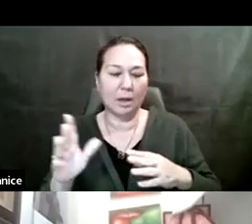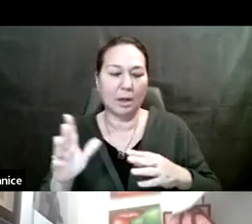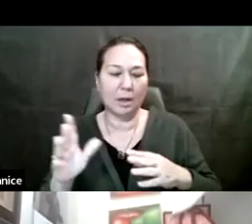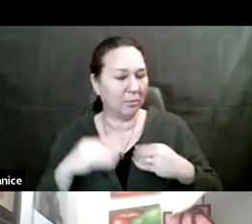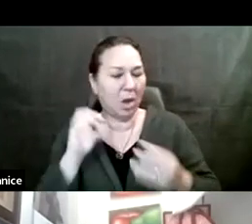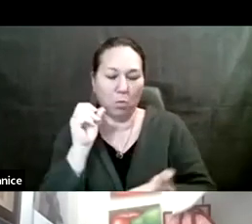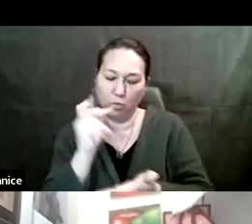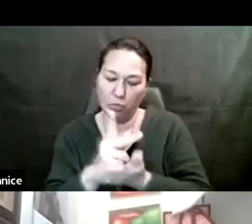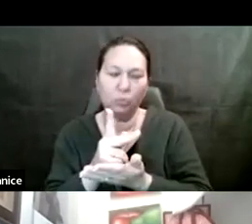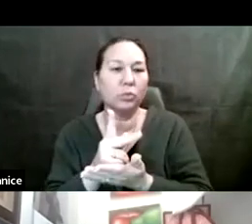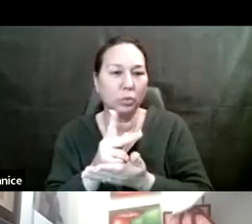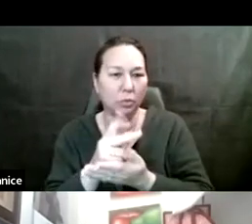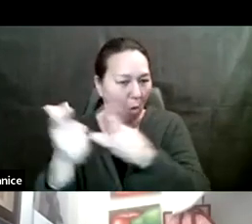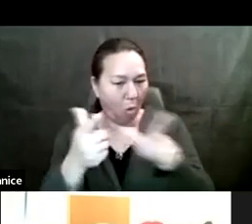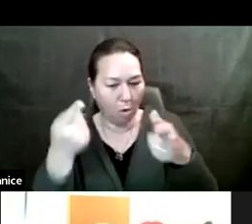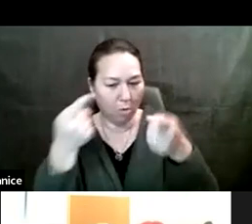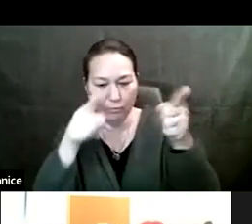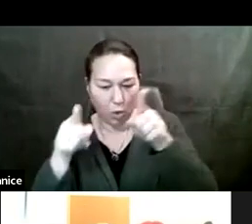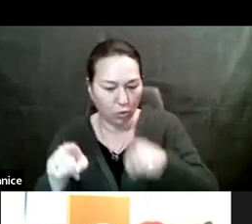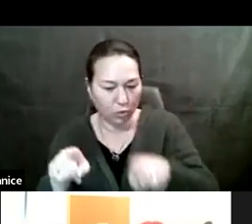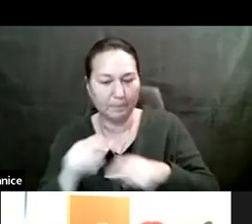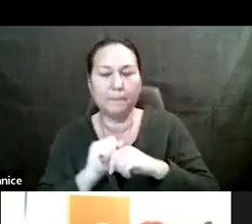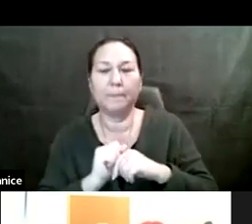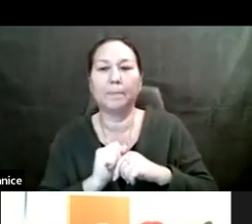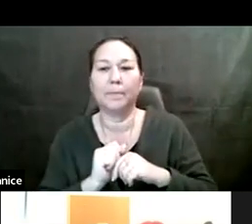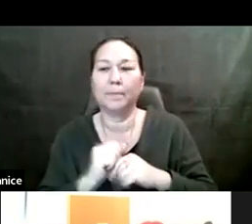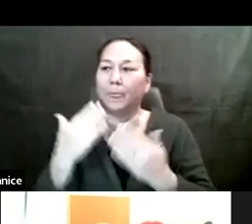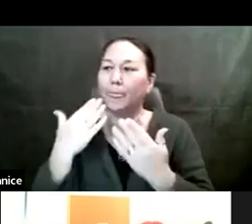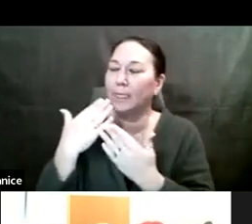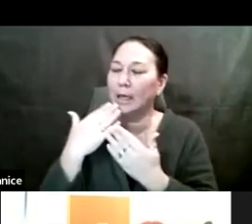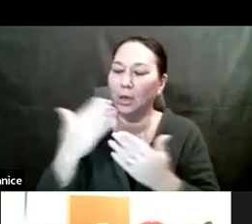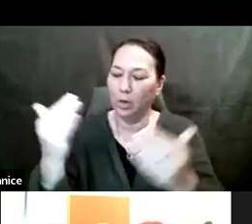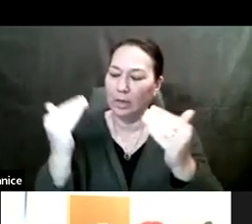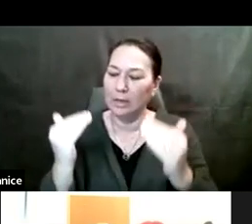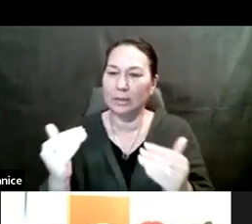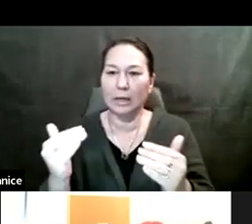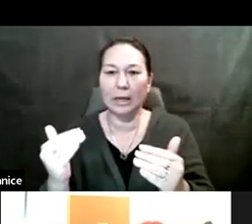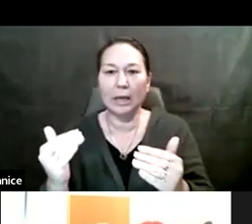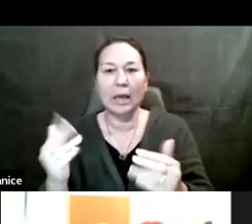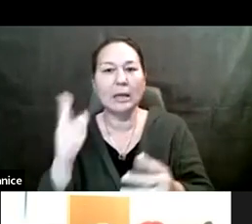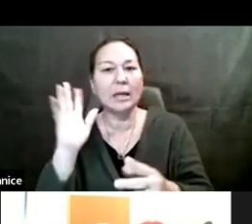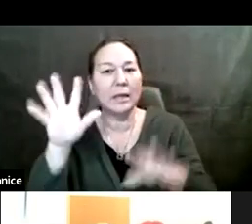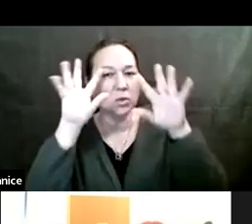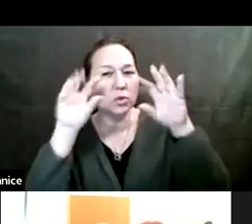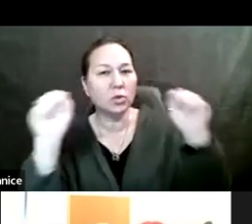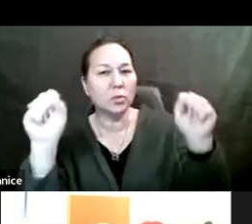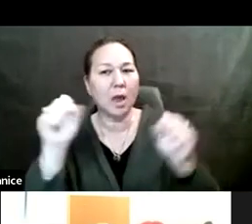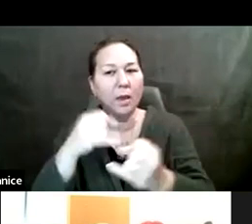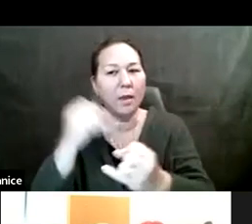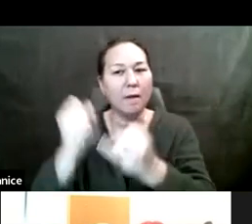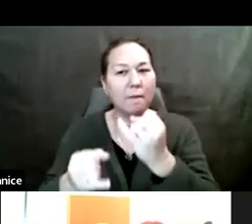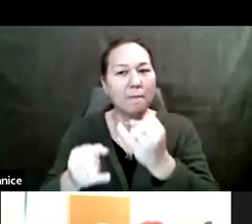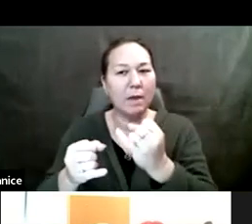approved unanimously thank you our next action item is the superintendent's final fiscal year 24